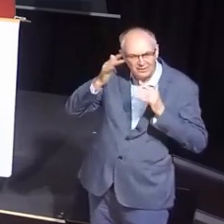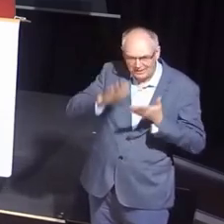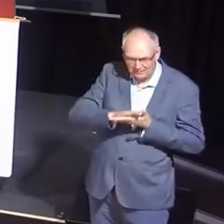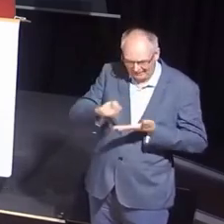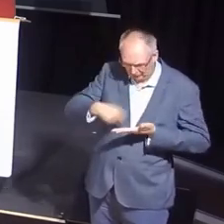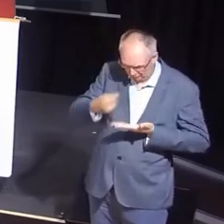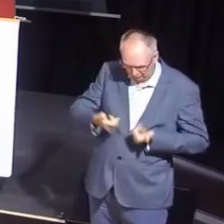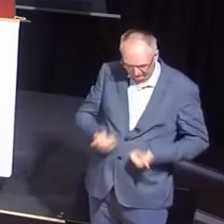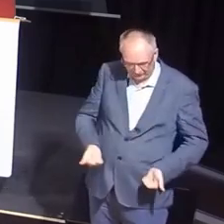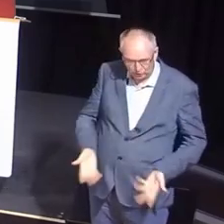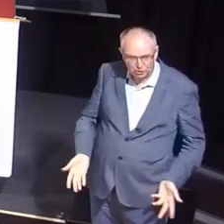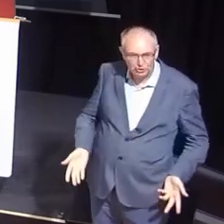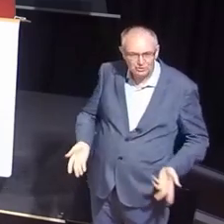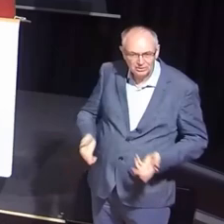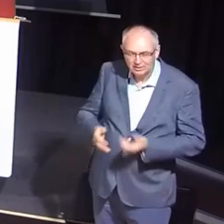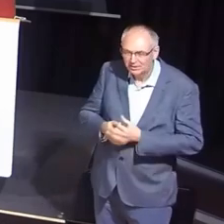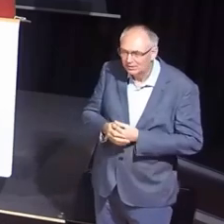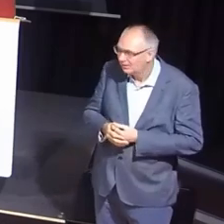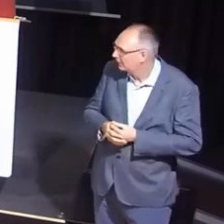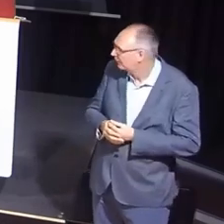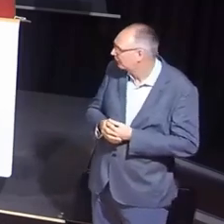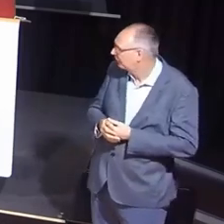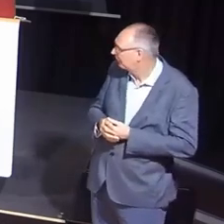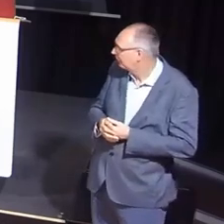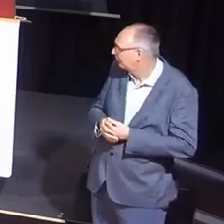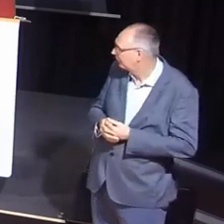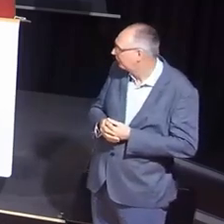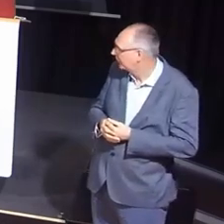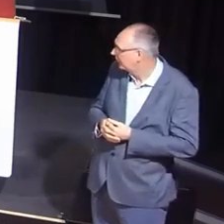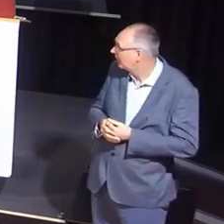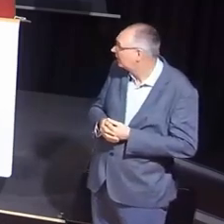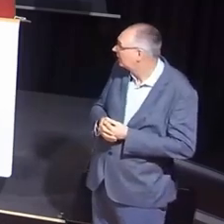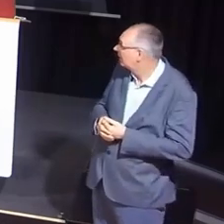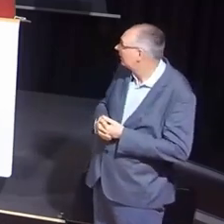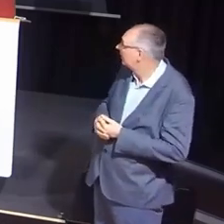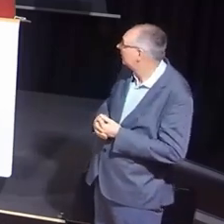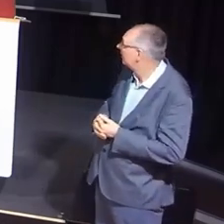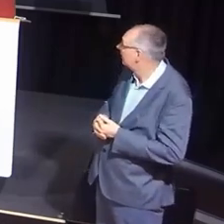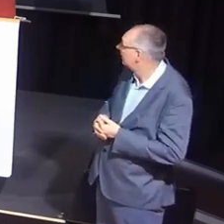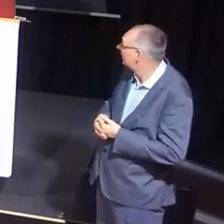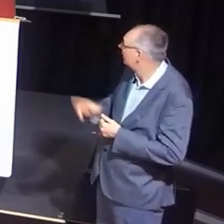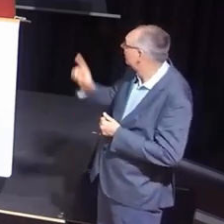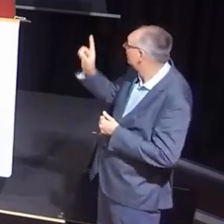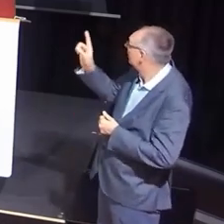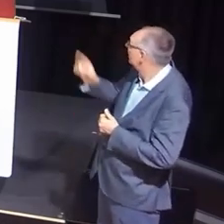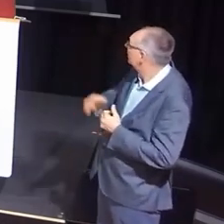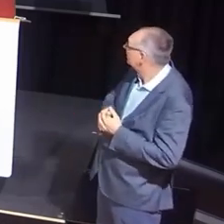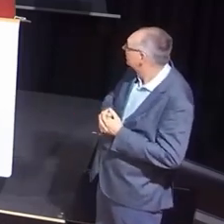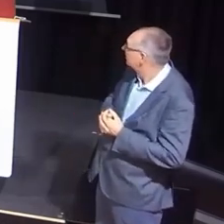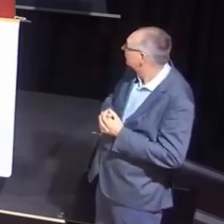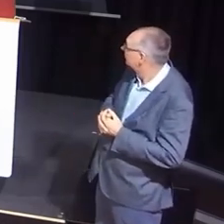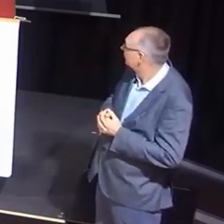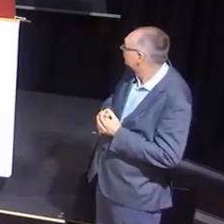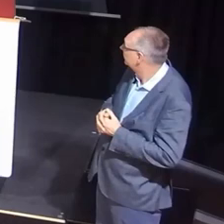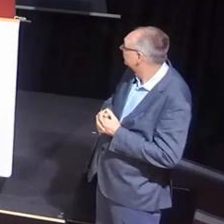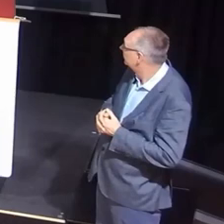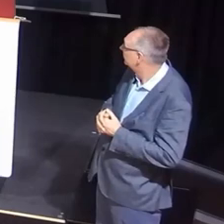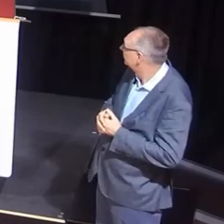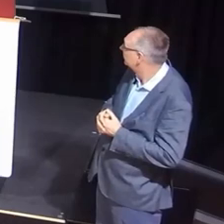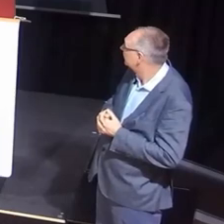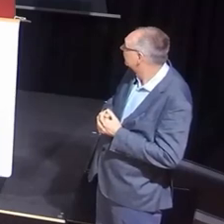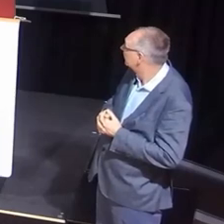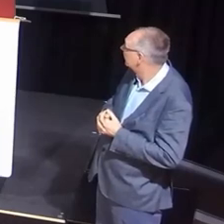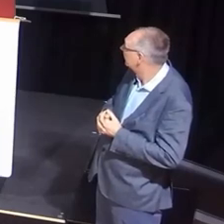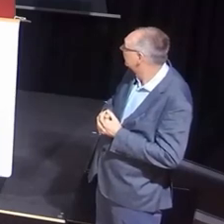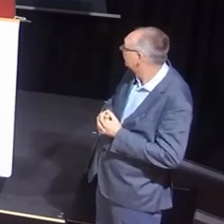with that kind of understanding, I'd like to ask my question of, when your cognitive needs are at their highest, or out of spoons,